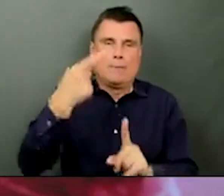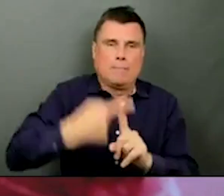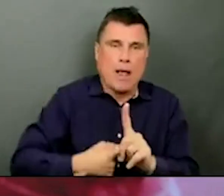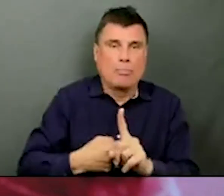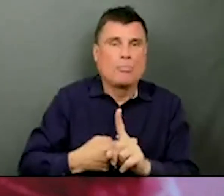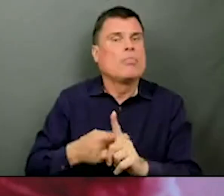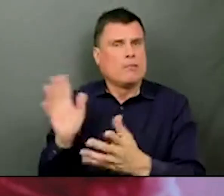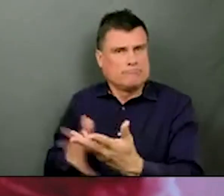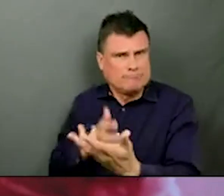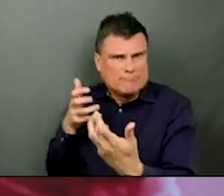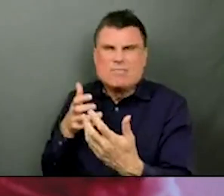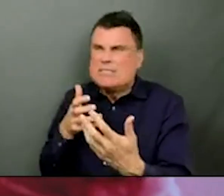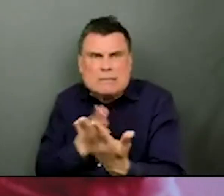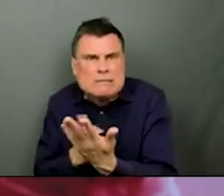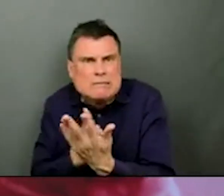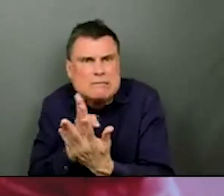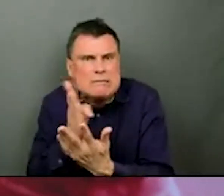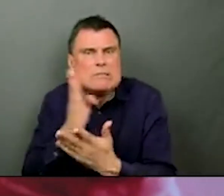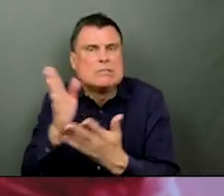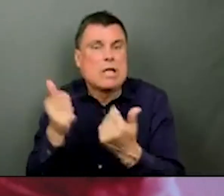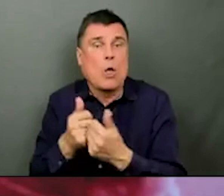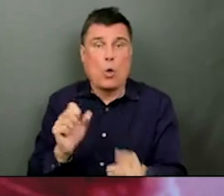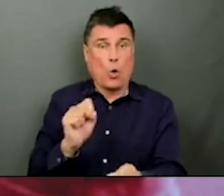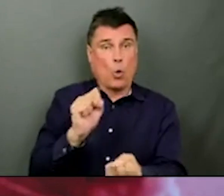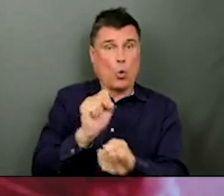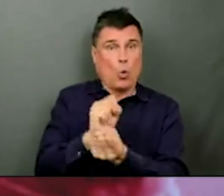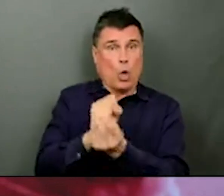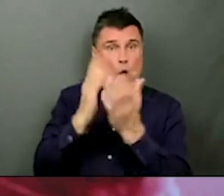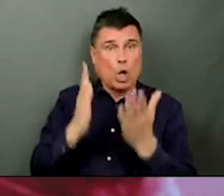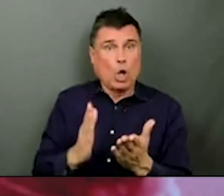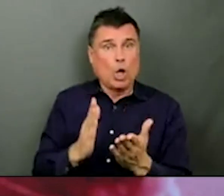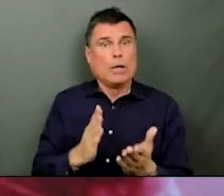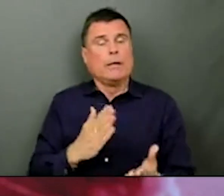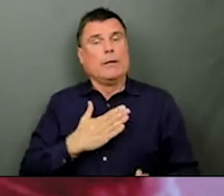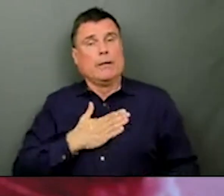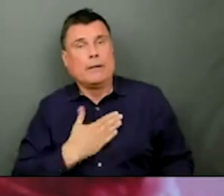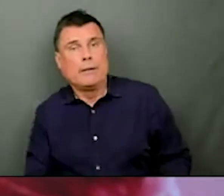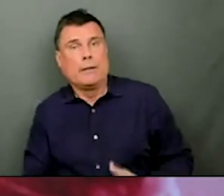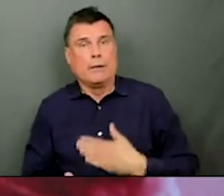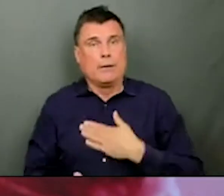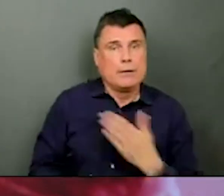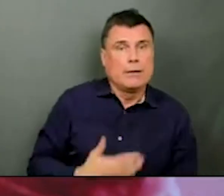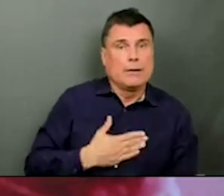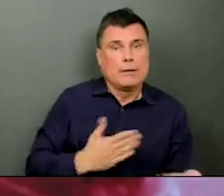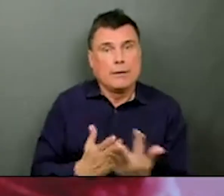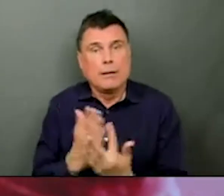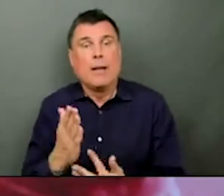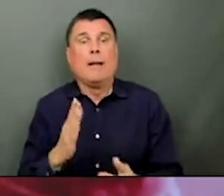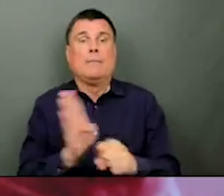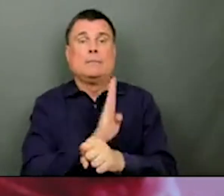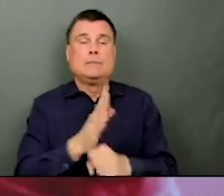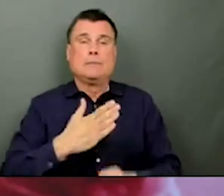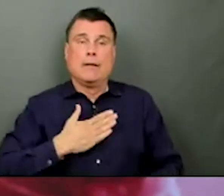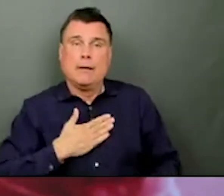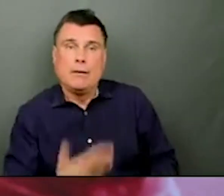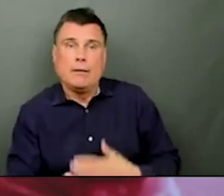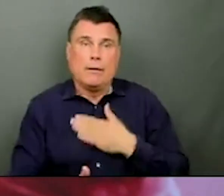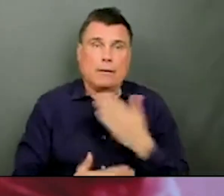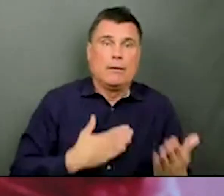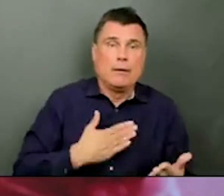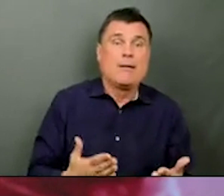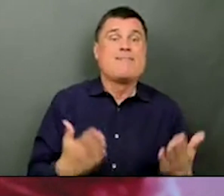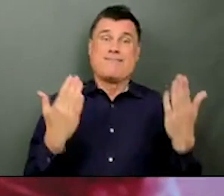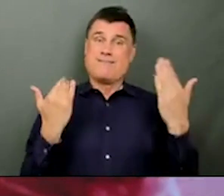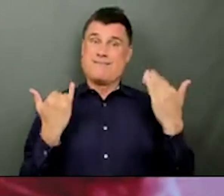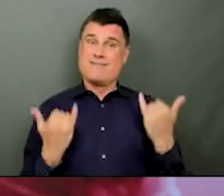instances, sacrifices by workers, sacrifices by governments. But despite that, we've got to this point where we've had, as of